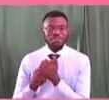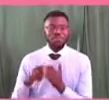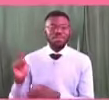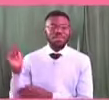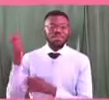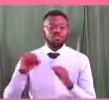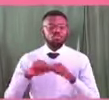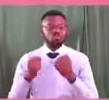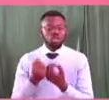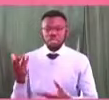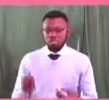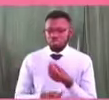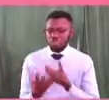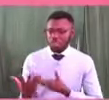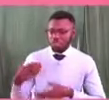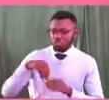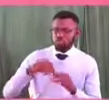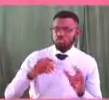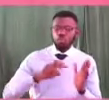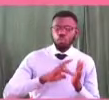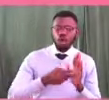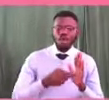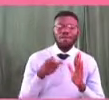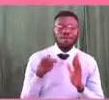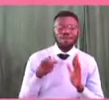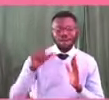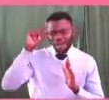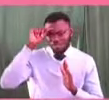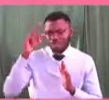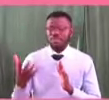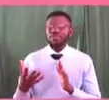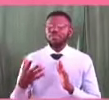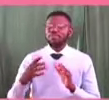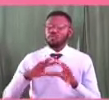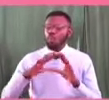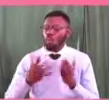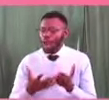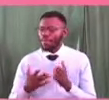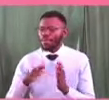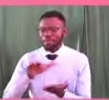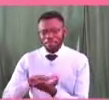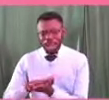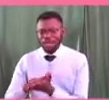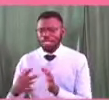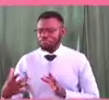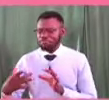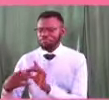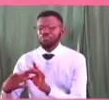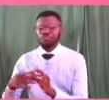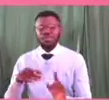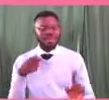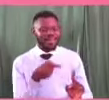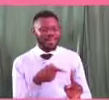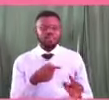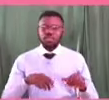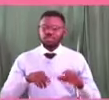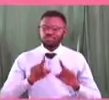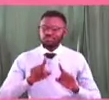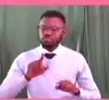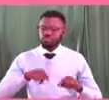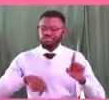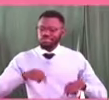Economic Inclusion Project involving the government and the World Bank aimed at diversifying social protection